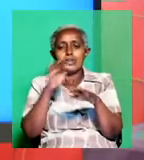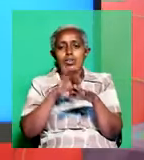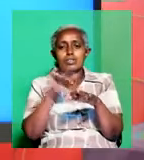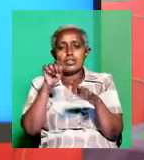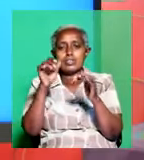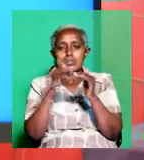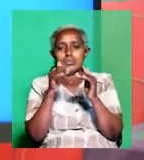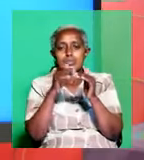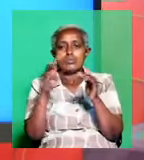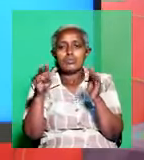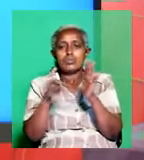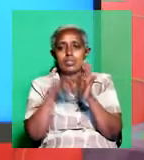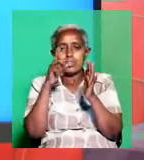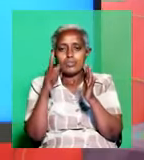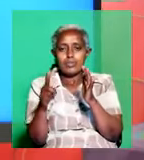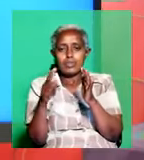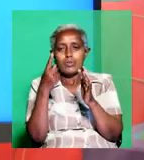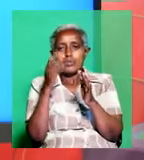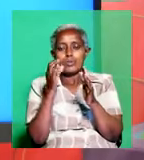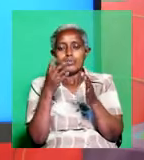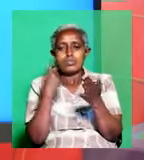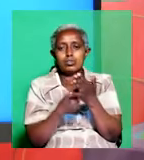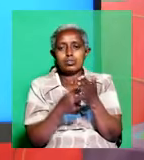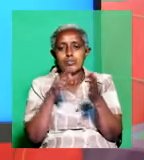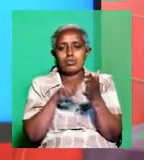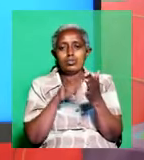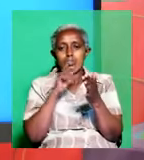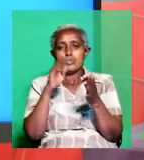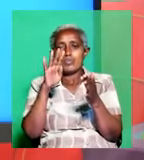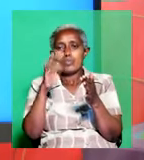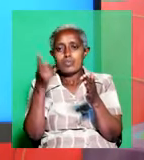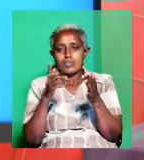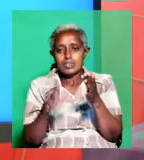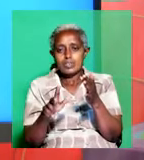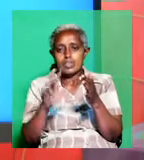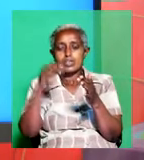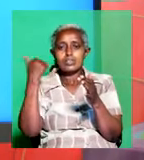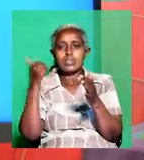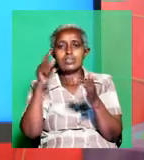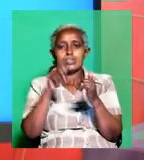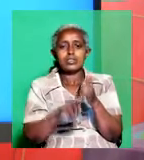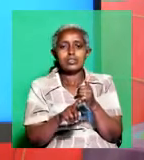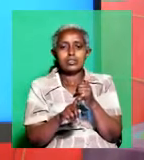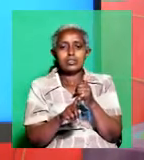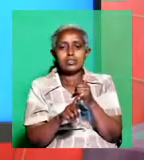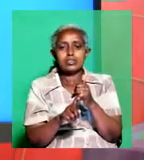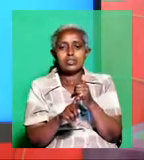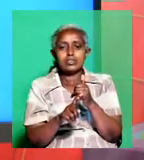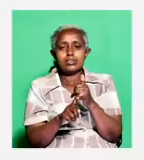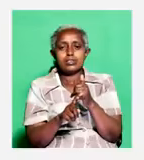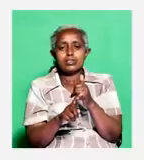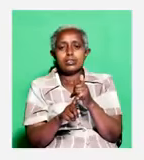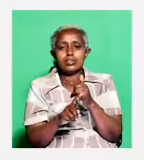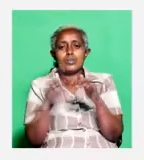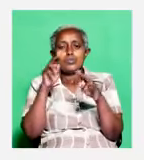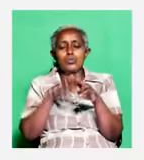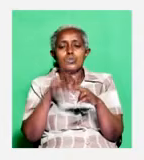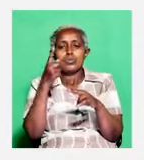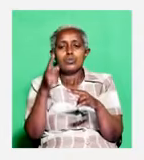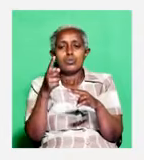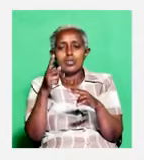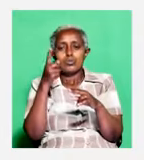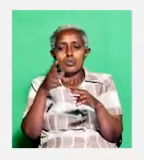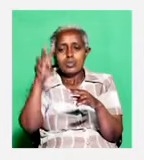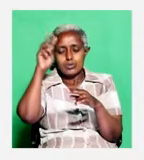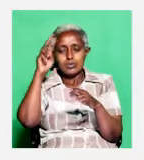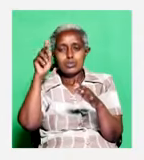x equal to -1 is at one of the end points is 4 over 3. At the other end, putting